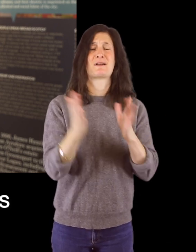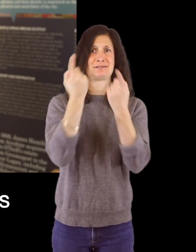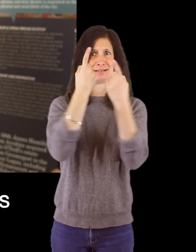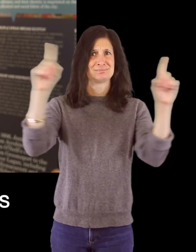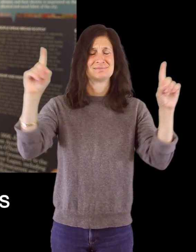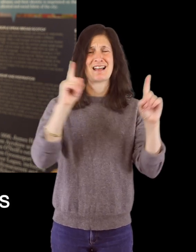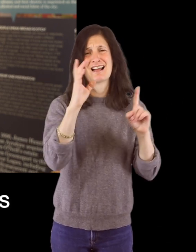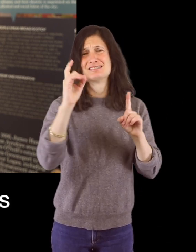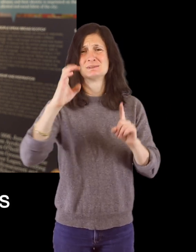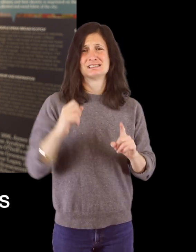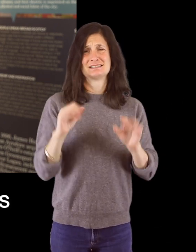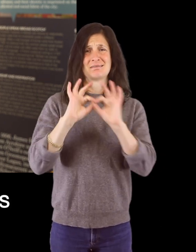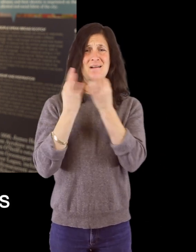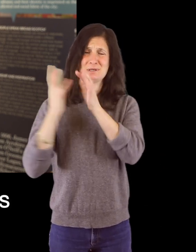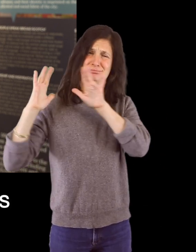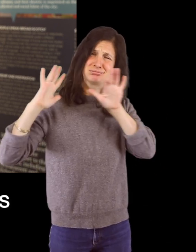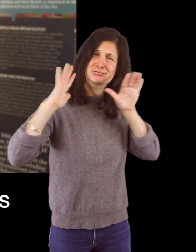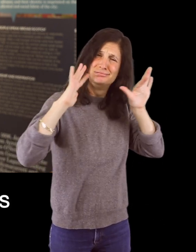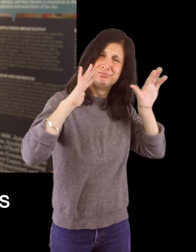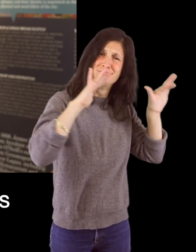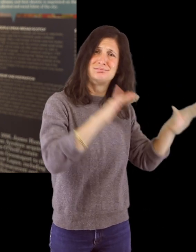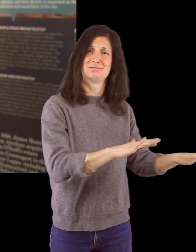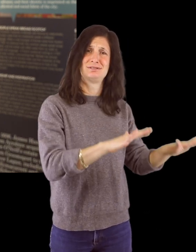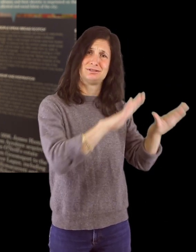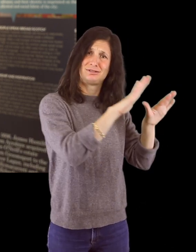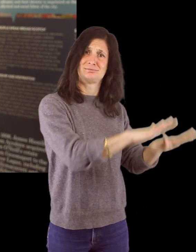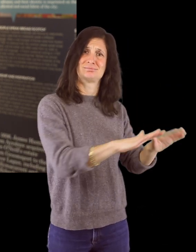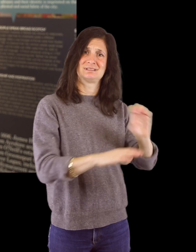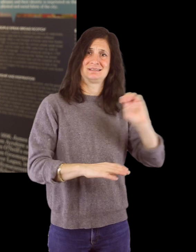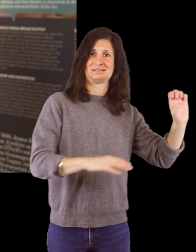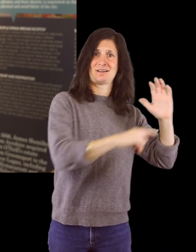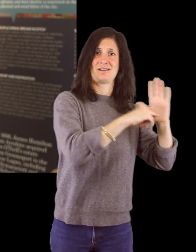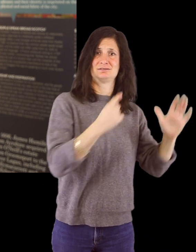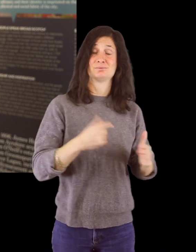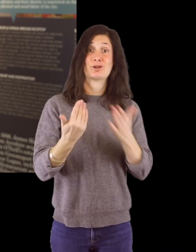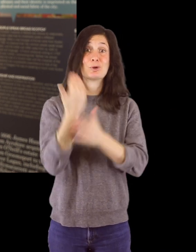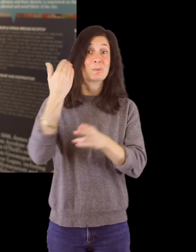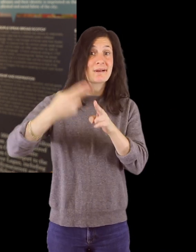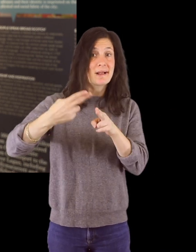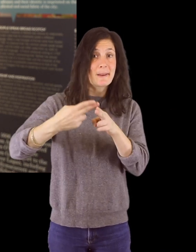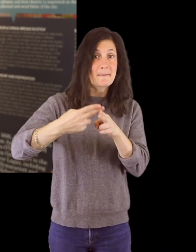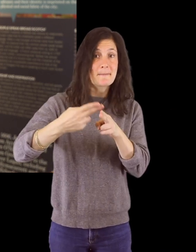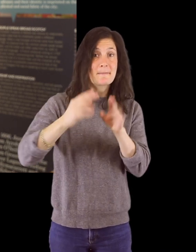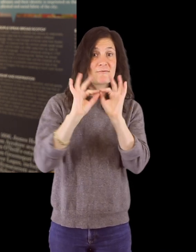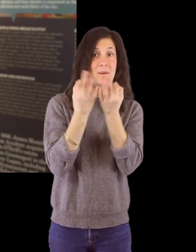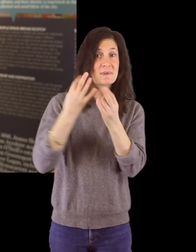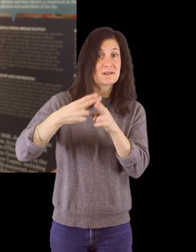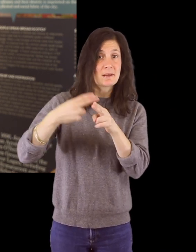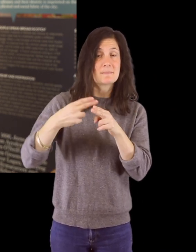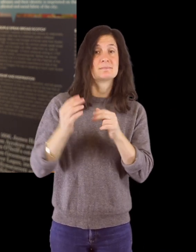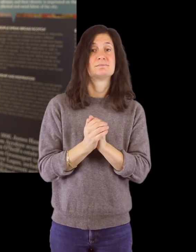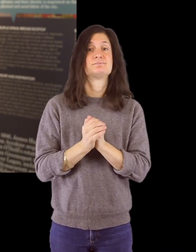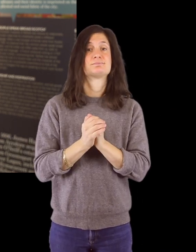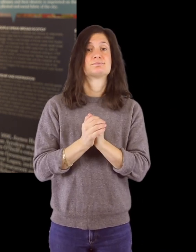proved to be a huge success, with hundreds of Scottish families arriving and settling in East Ulster, introducing new